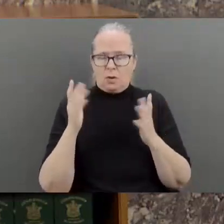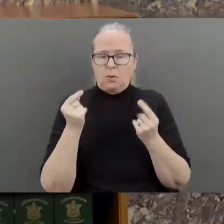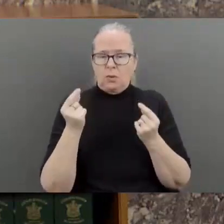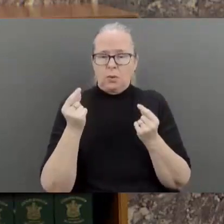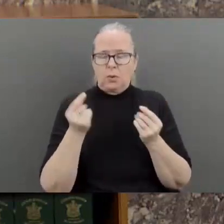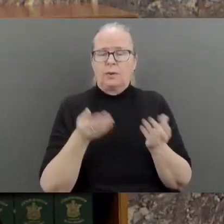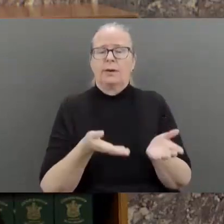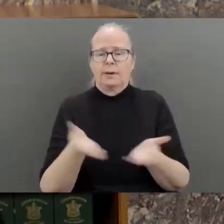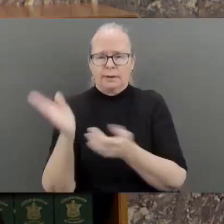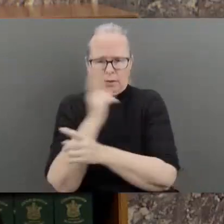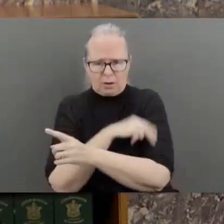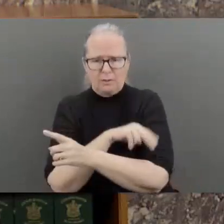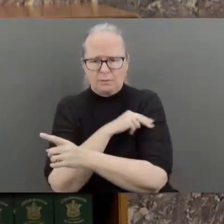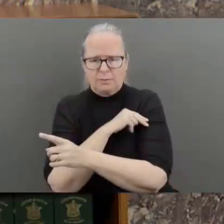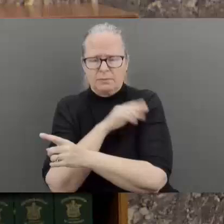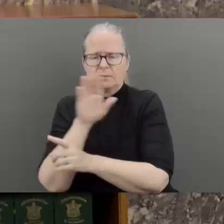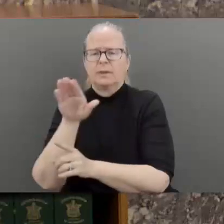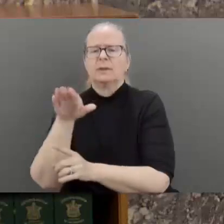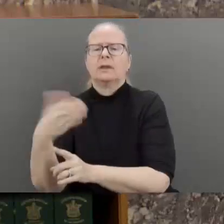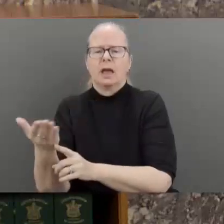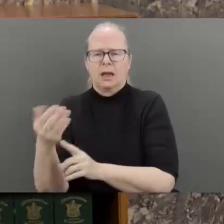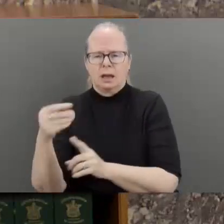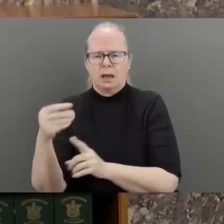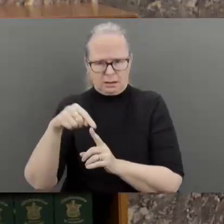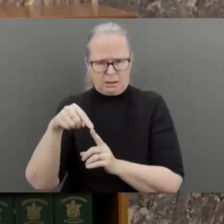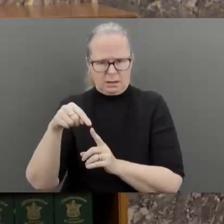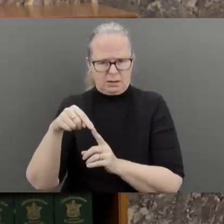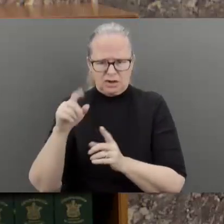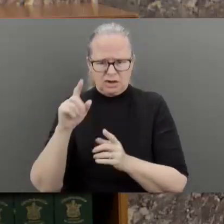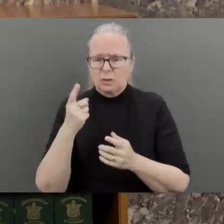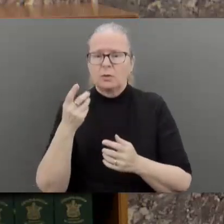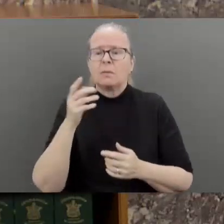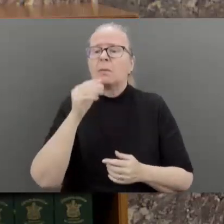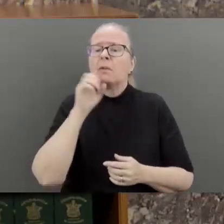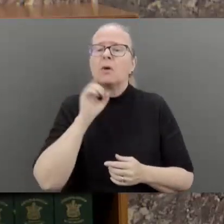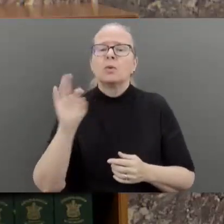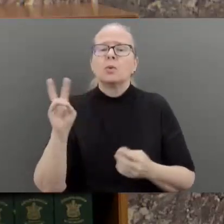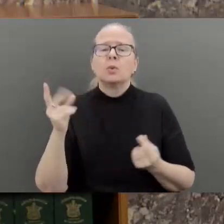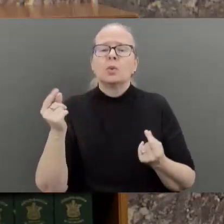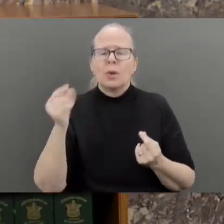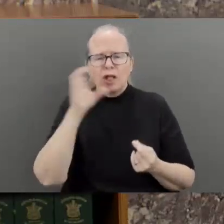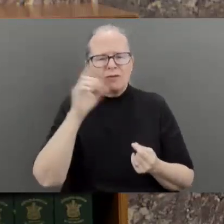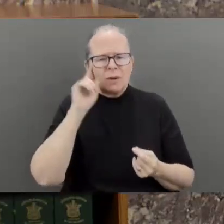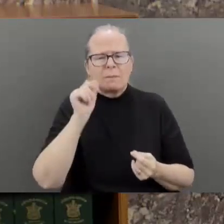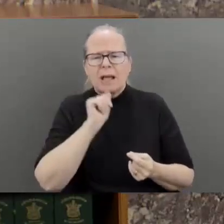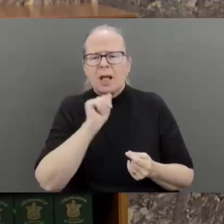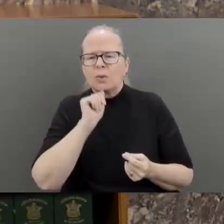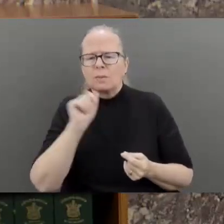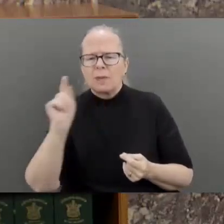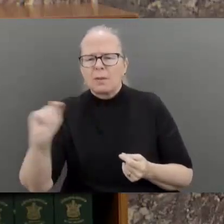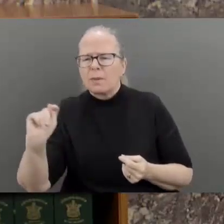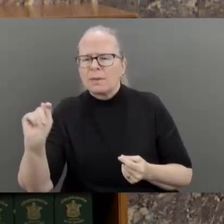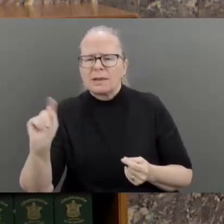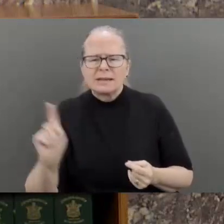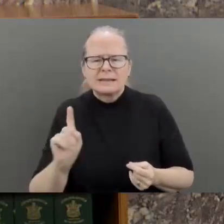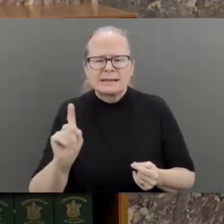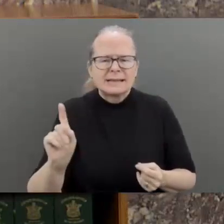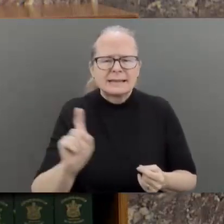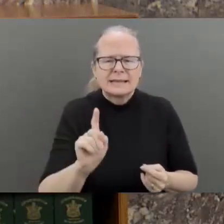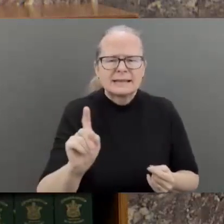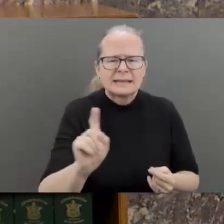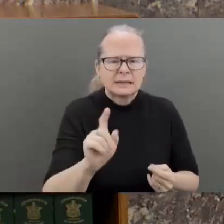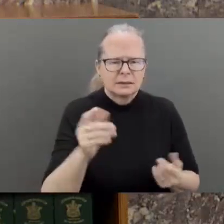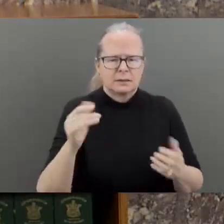was assaulted. His family went looking for him, and when he didn't return, and they received a call from the hospital 2 hours later.